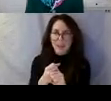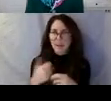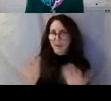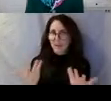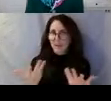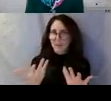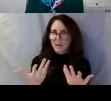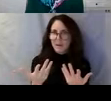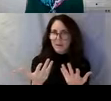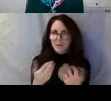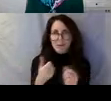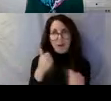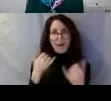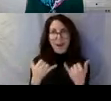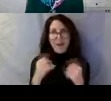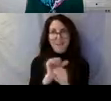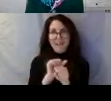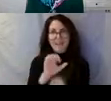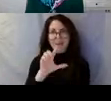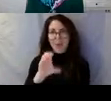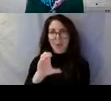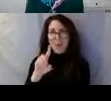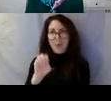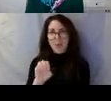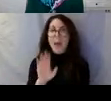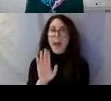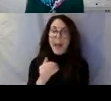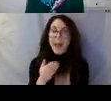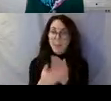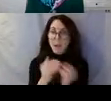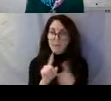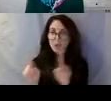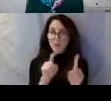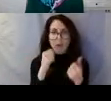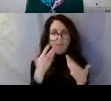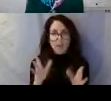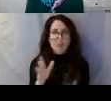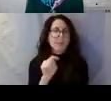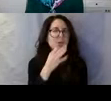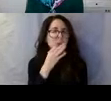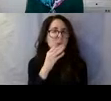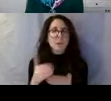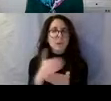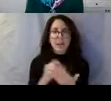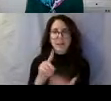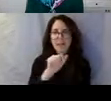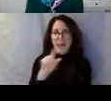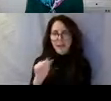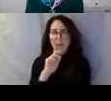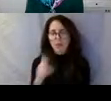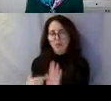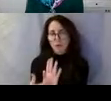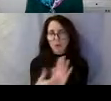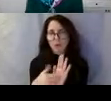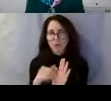code. So that survey is undergoing right now, but that's coming down the pipeline at anyone who kind of is